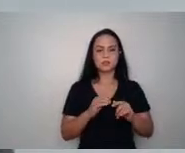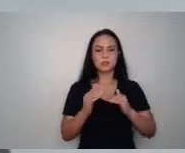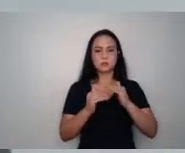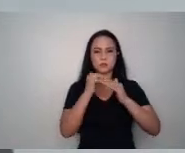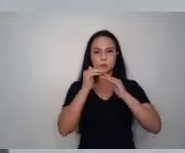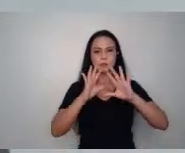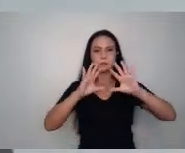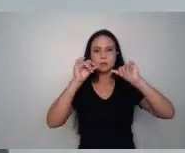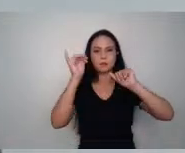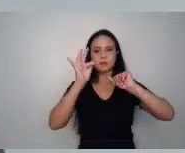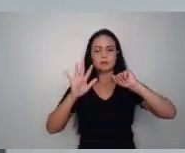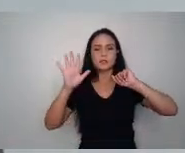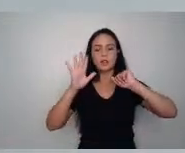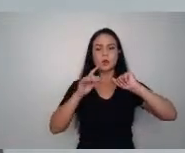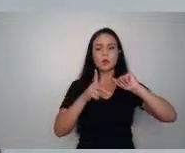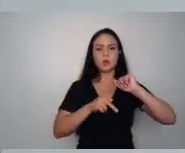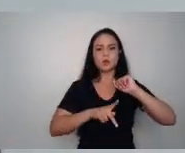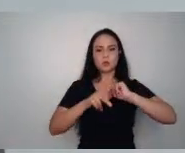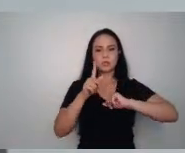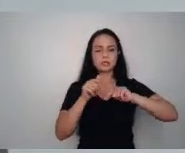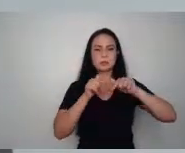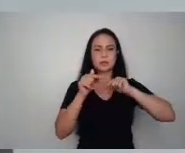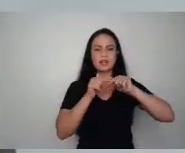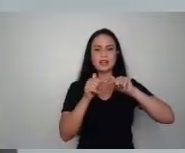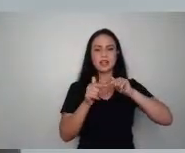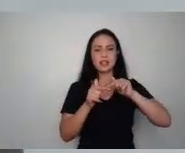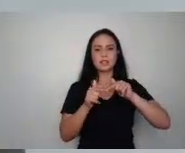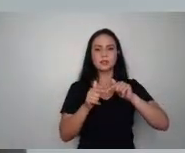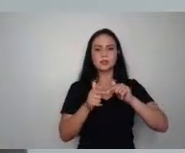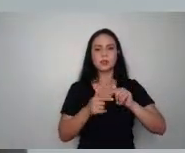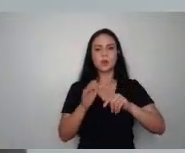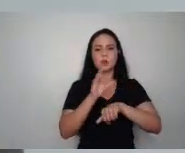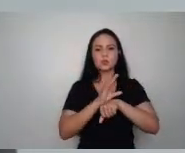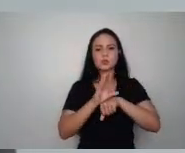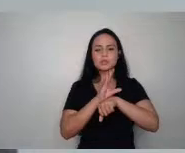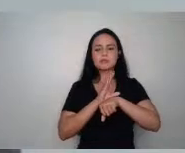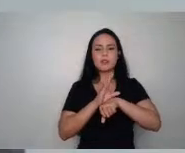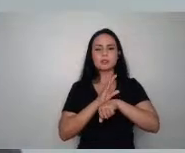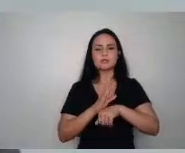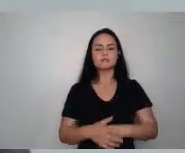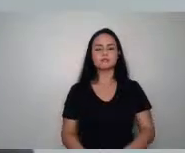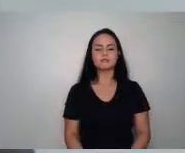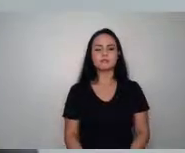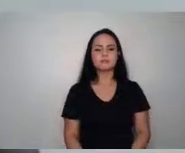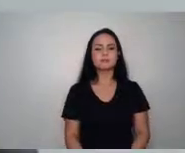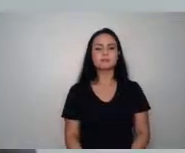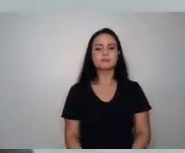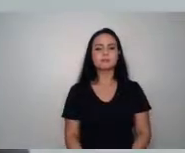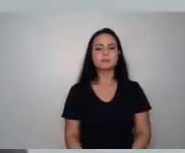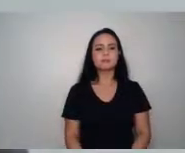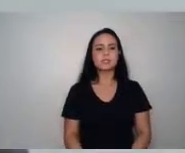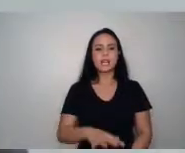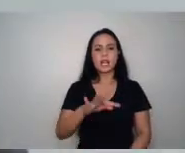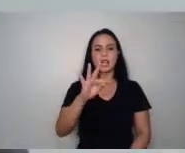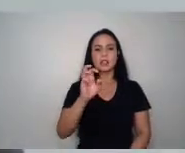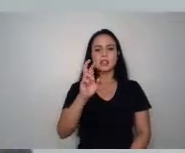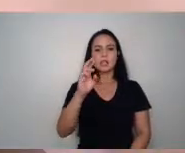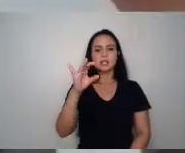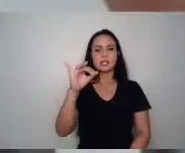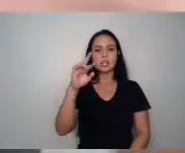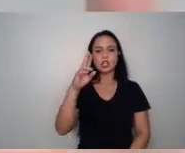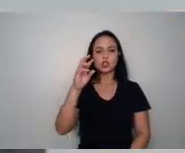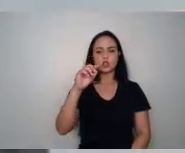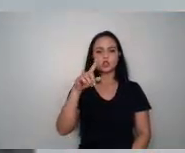and would be able to would be exposed to workers to situations where their health would